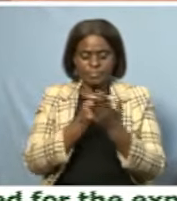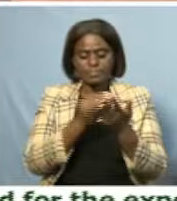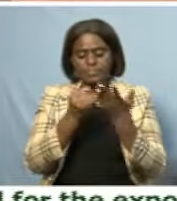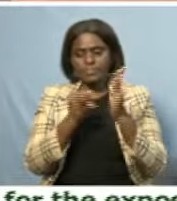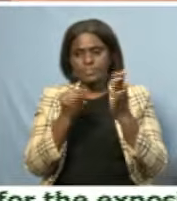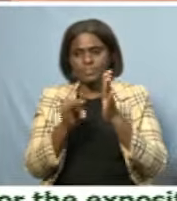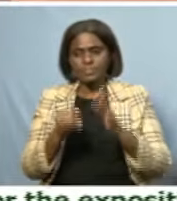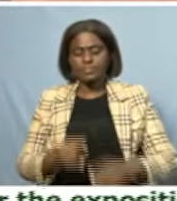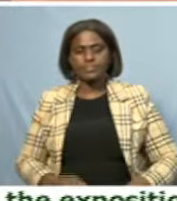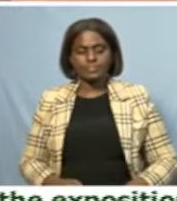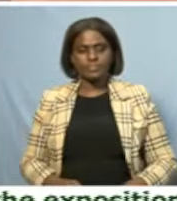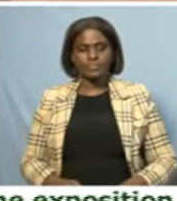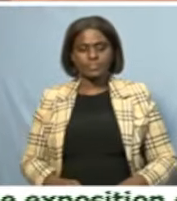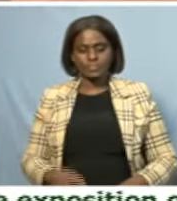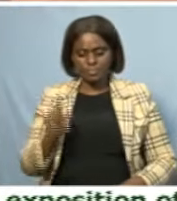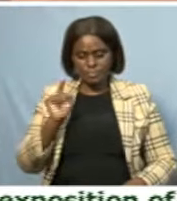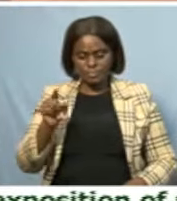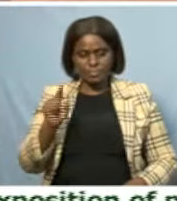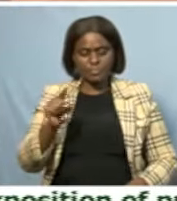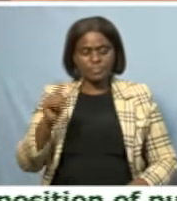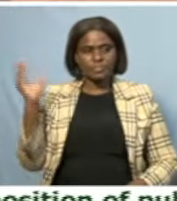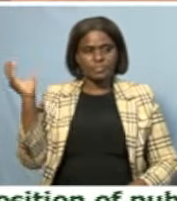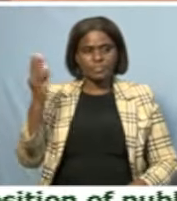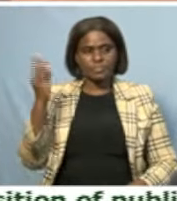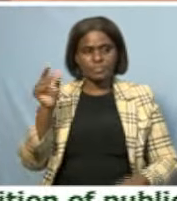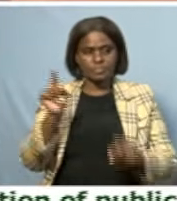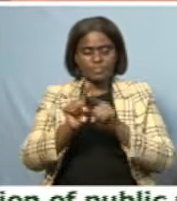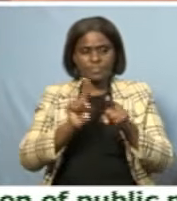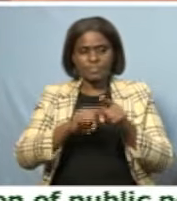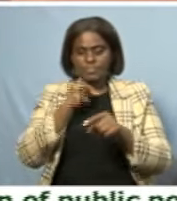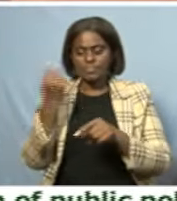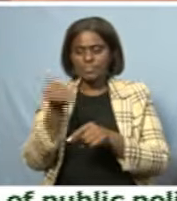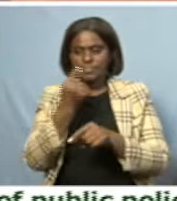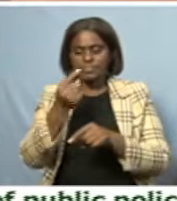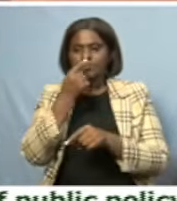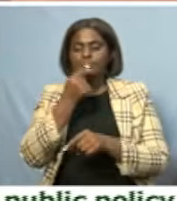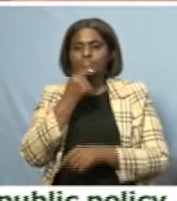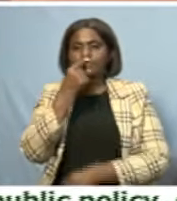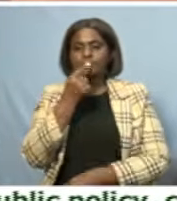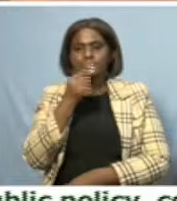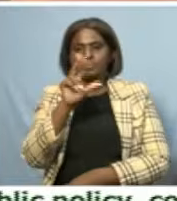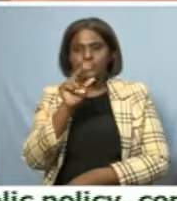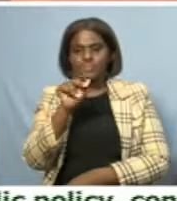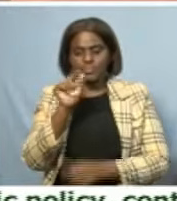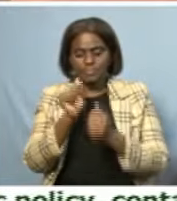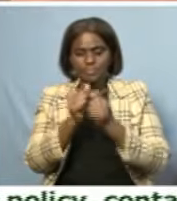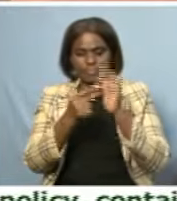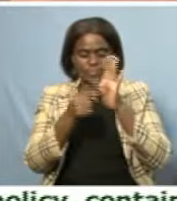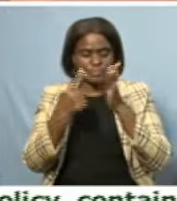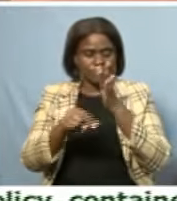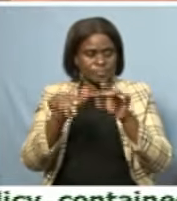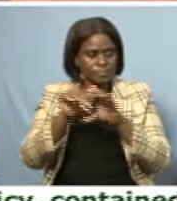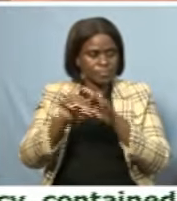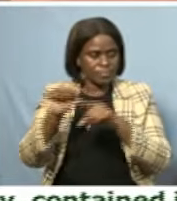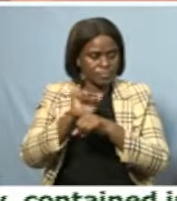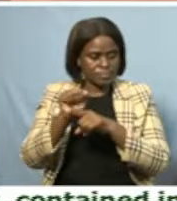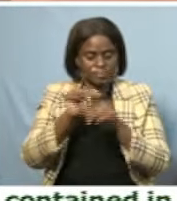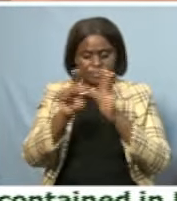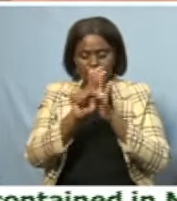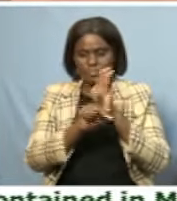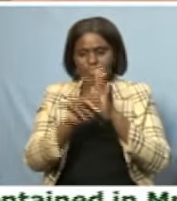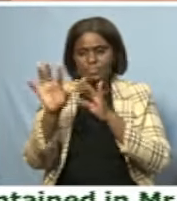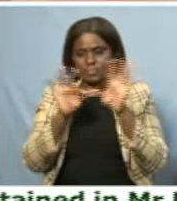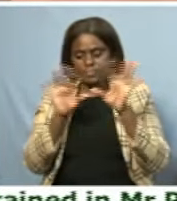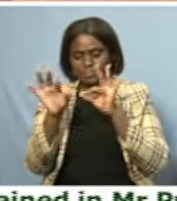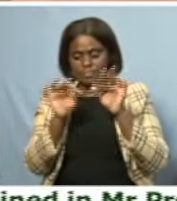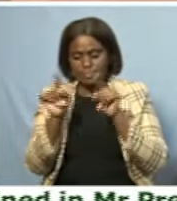identity. This profound statement is not mere rhetoric. It is reflected in practical policy